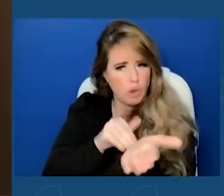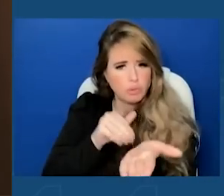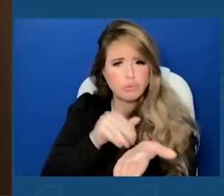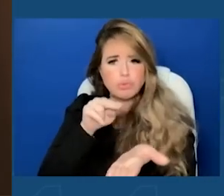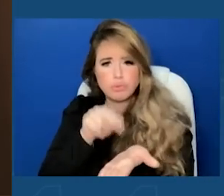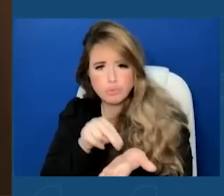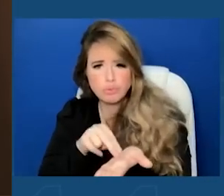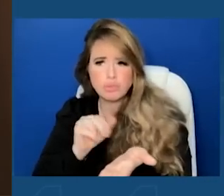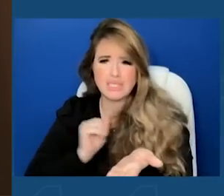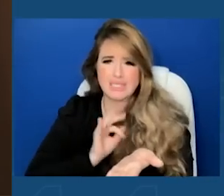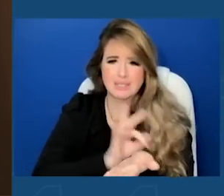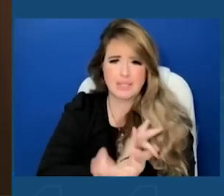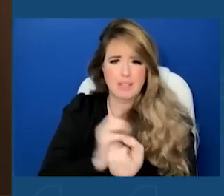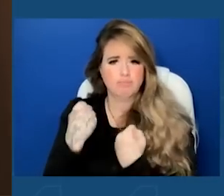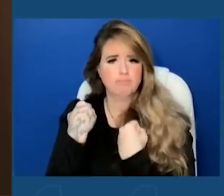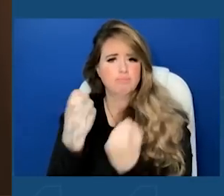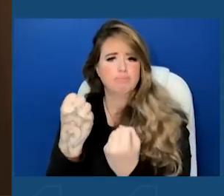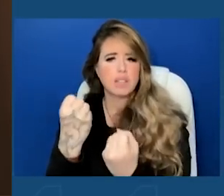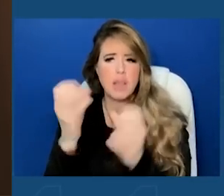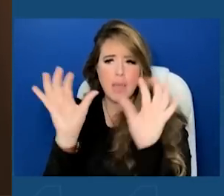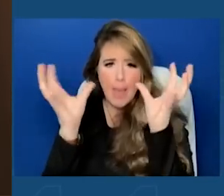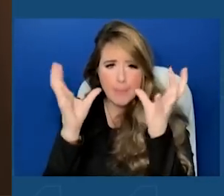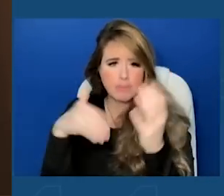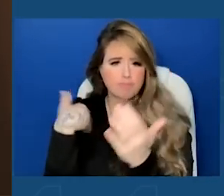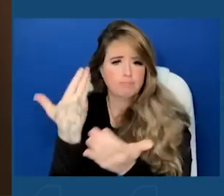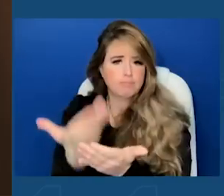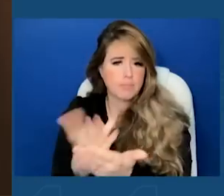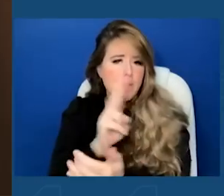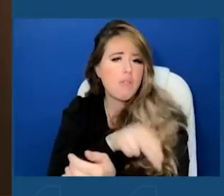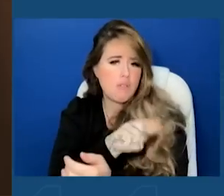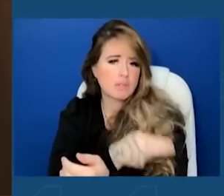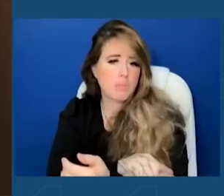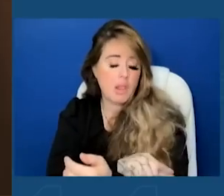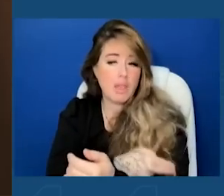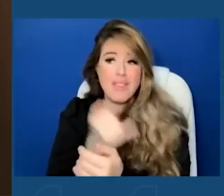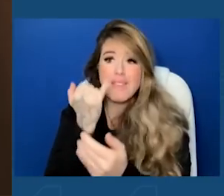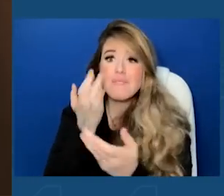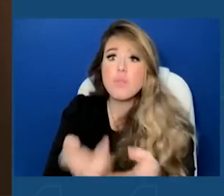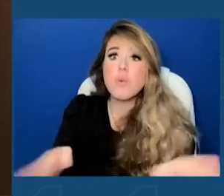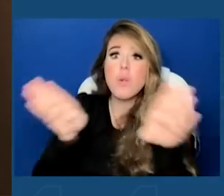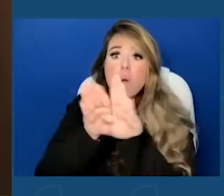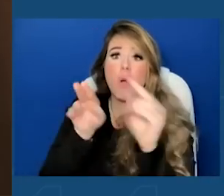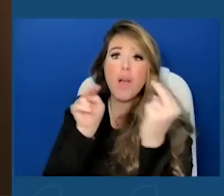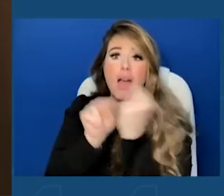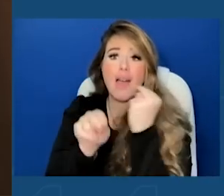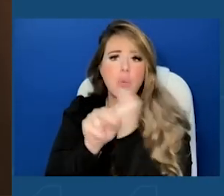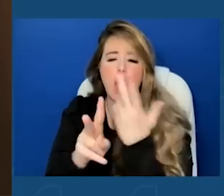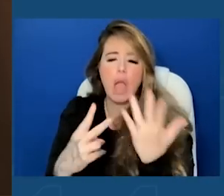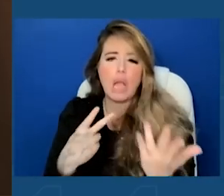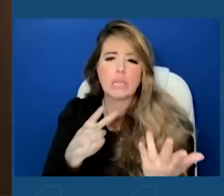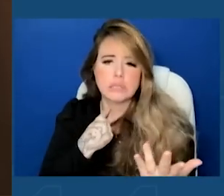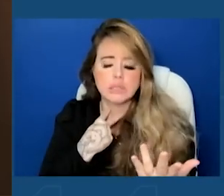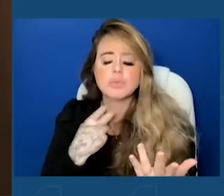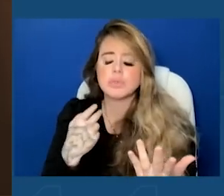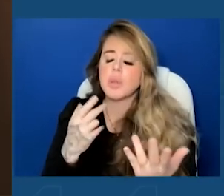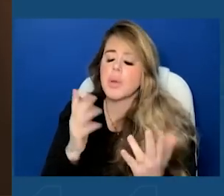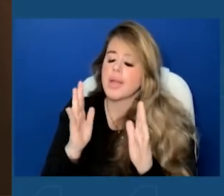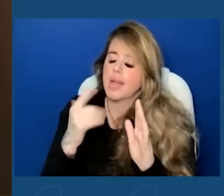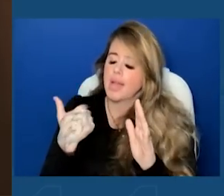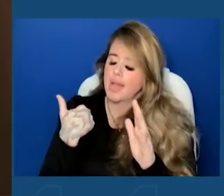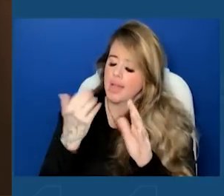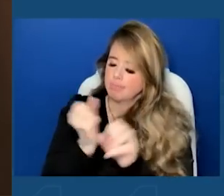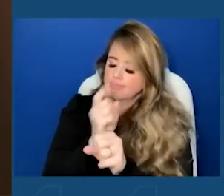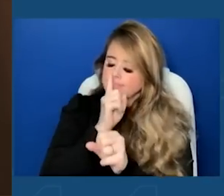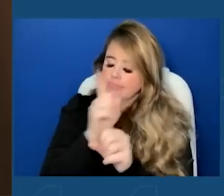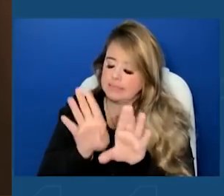a path for ambulances and other emergency vehicles to get to the hospitals as well. So I had a chance to go thank them. Also stopped by the